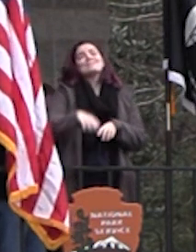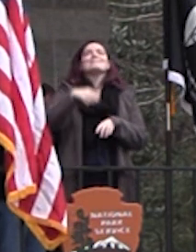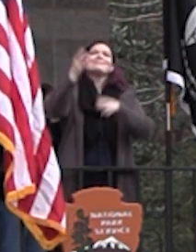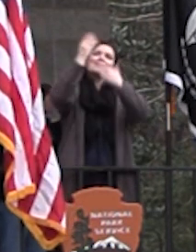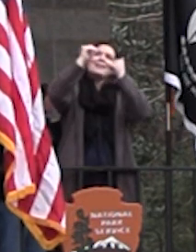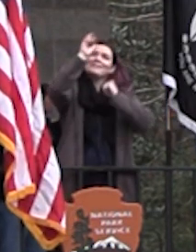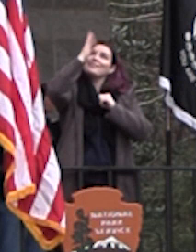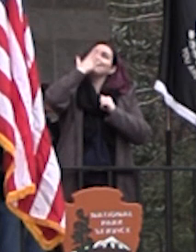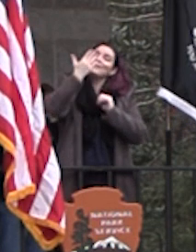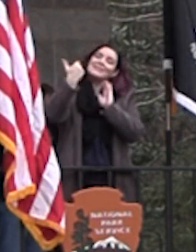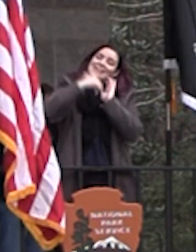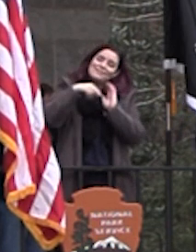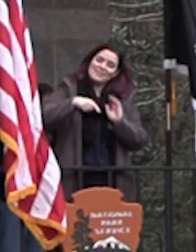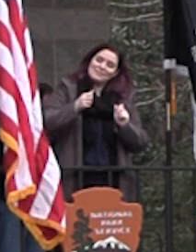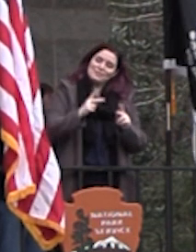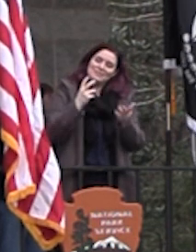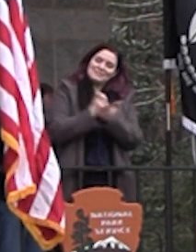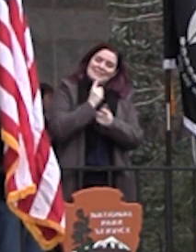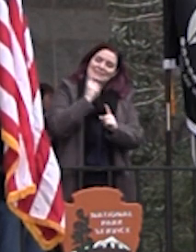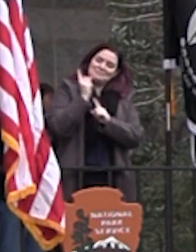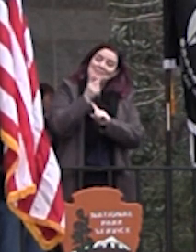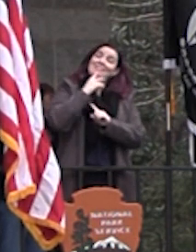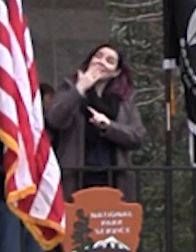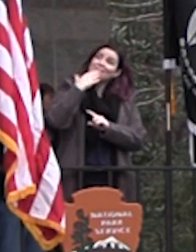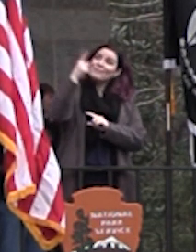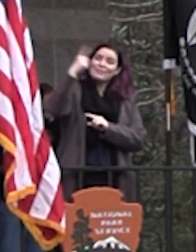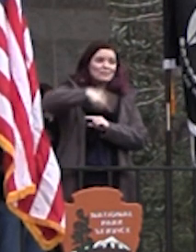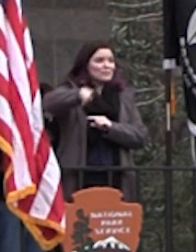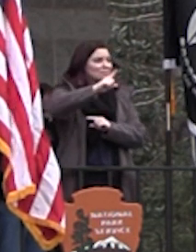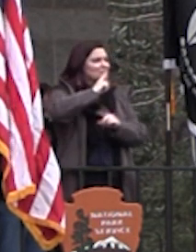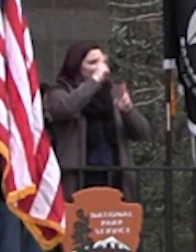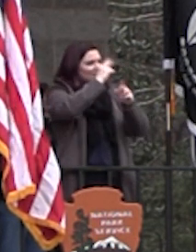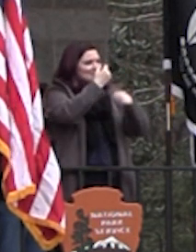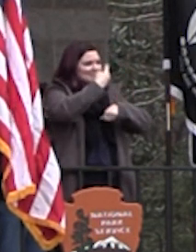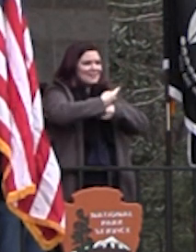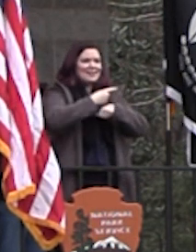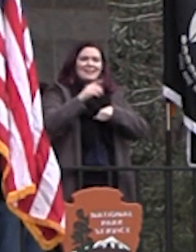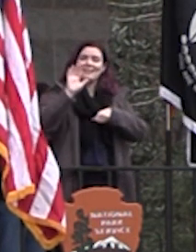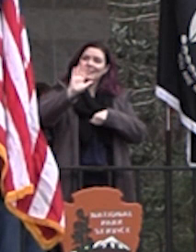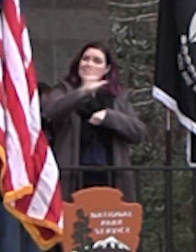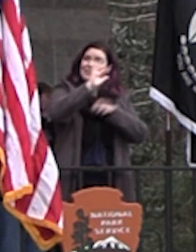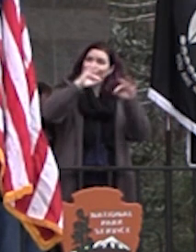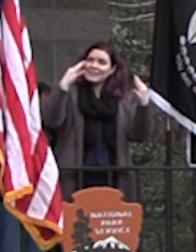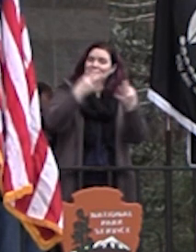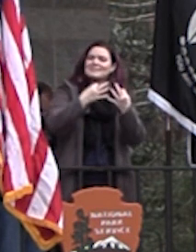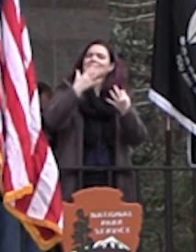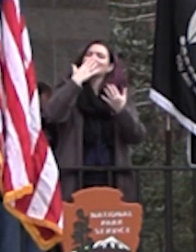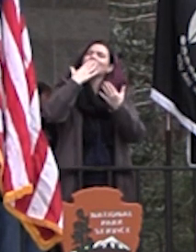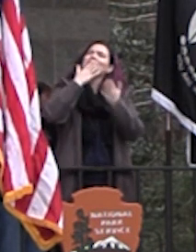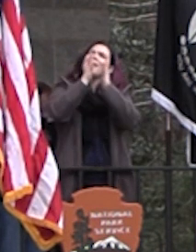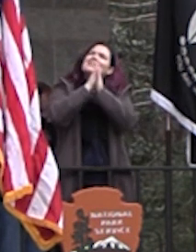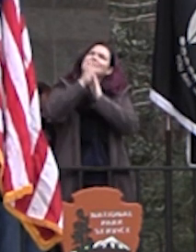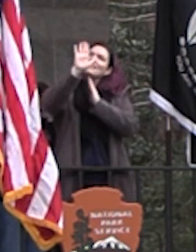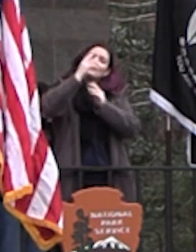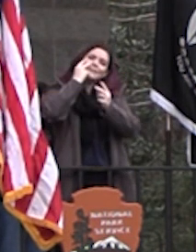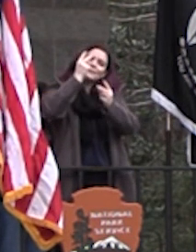you again for this opportunity and this moment. Thank you for those that are being honored here today and their families. We ask that you shower their